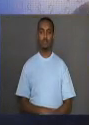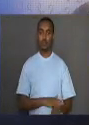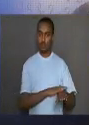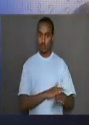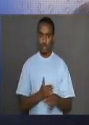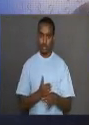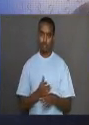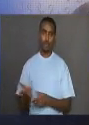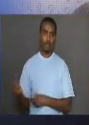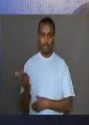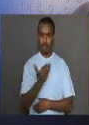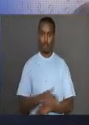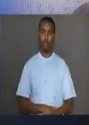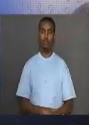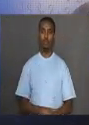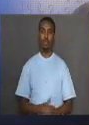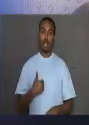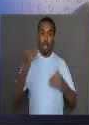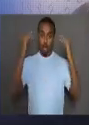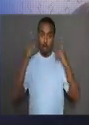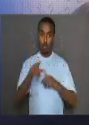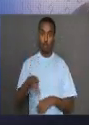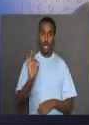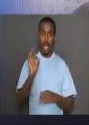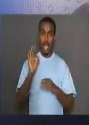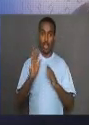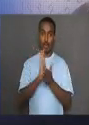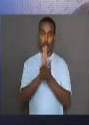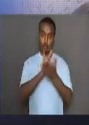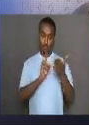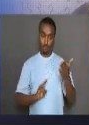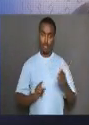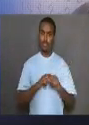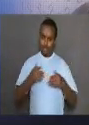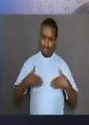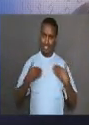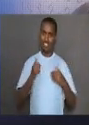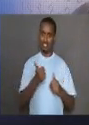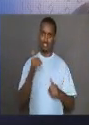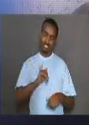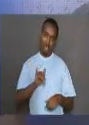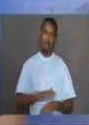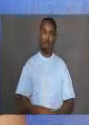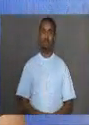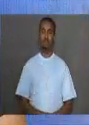Welcome back, everyone. I hope you found the passage as interesting as I did.